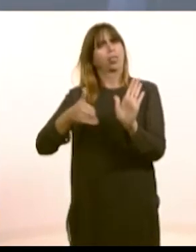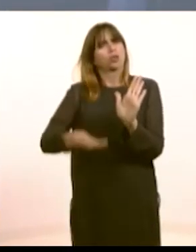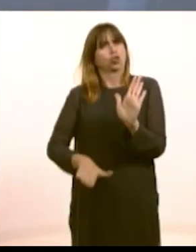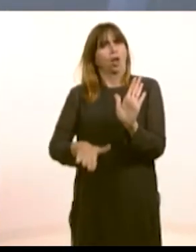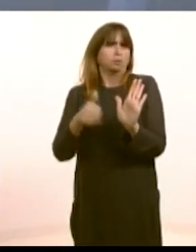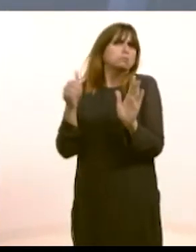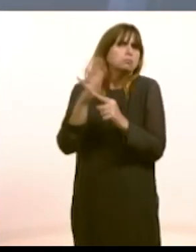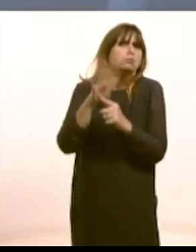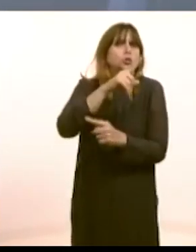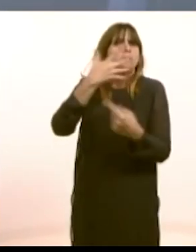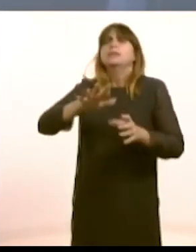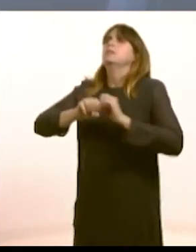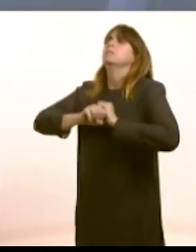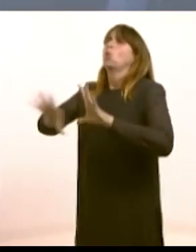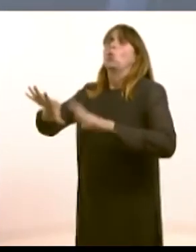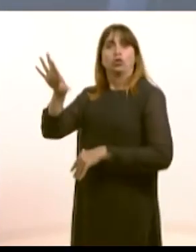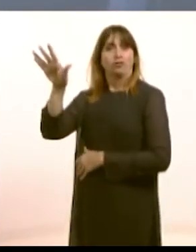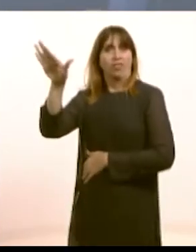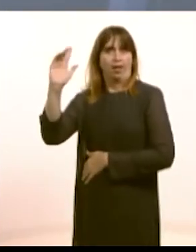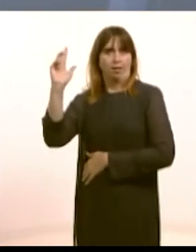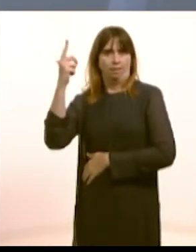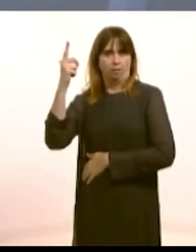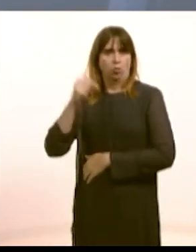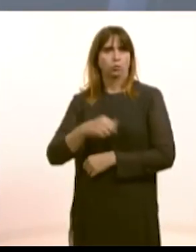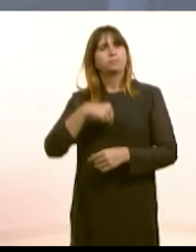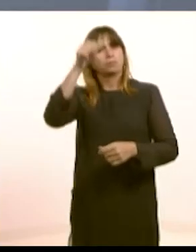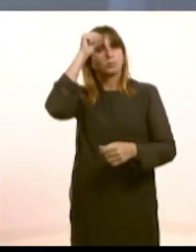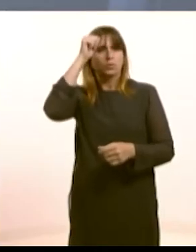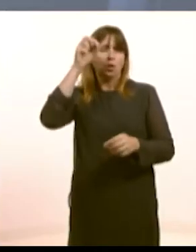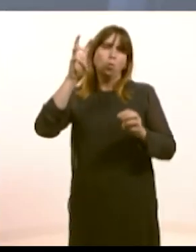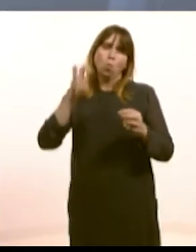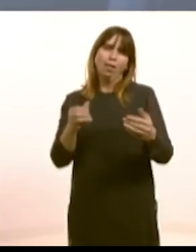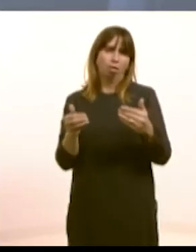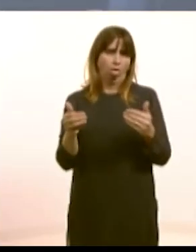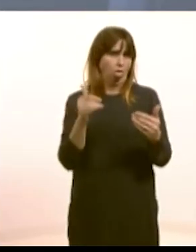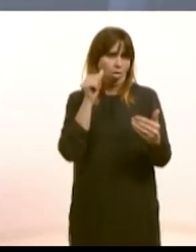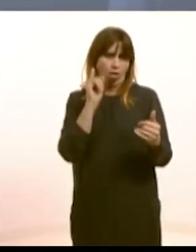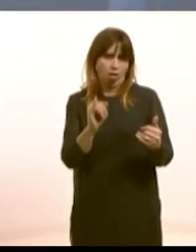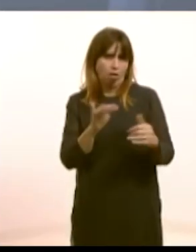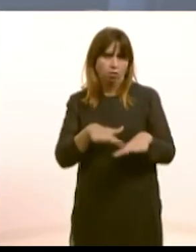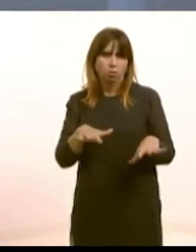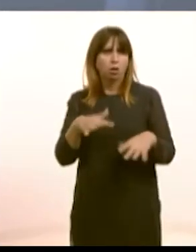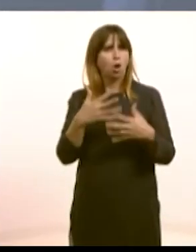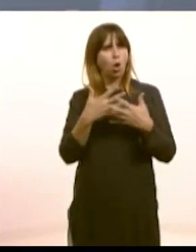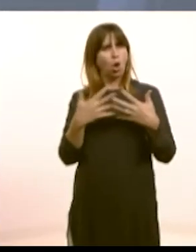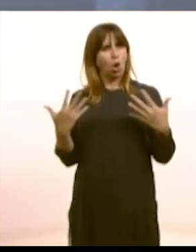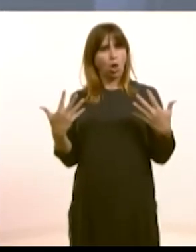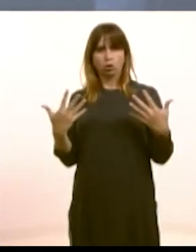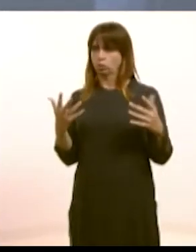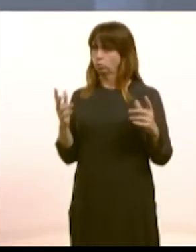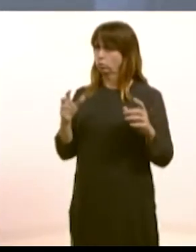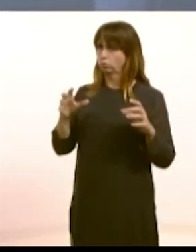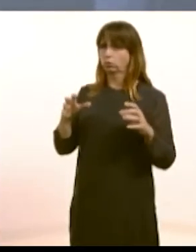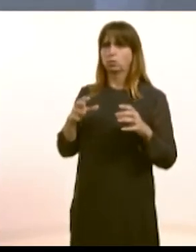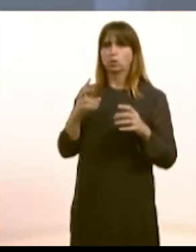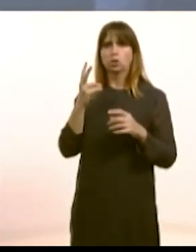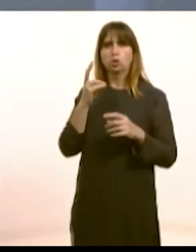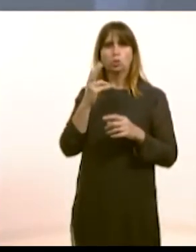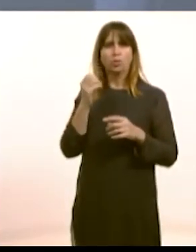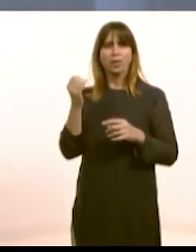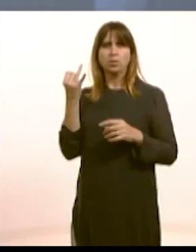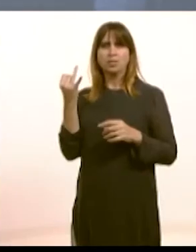indices around child health, they are pretty appalling, to say the least, here in Wales. And actually, most major indices have not moved since